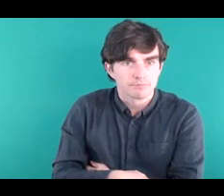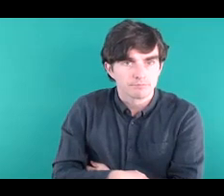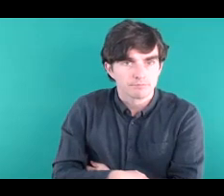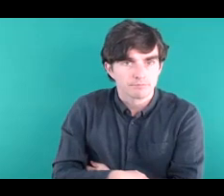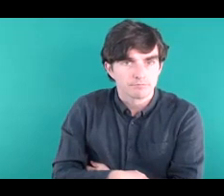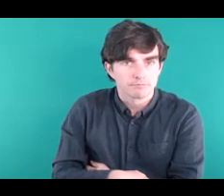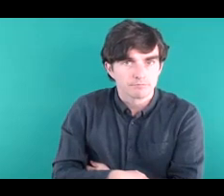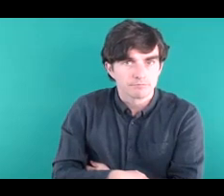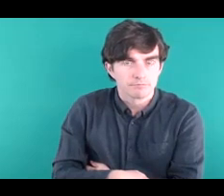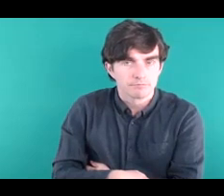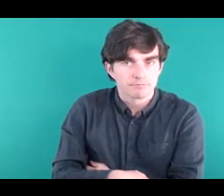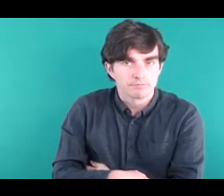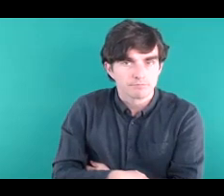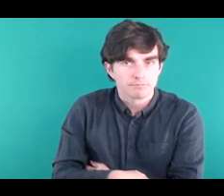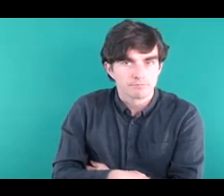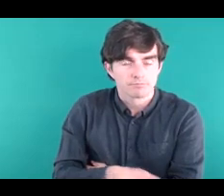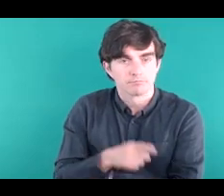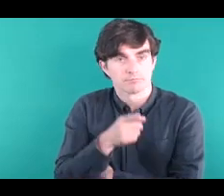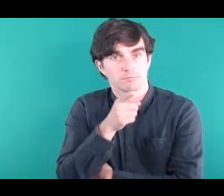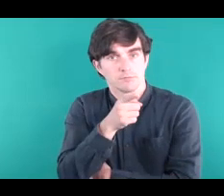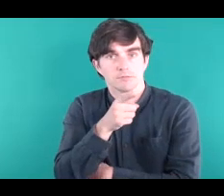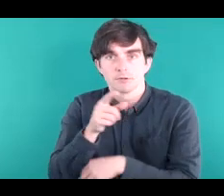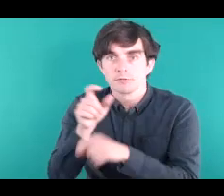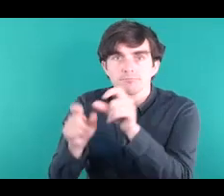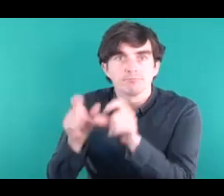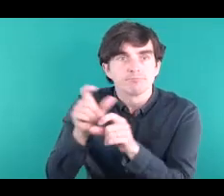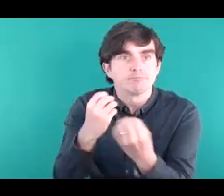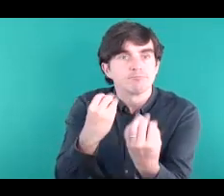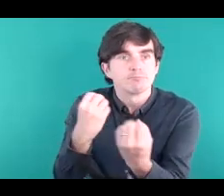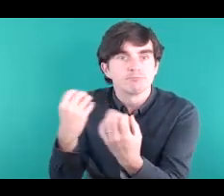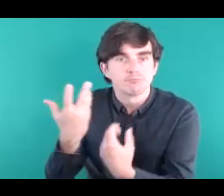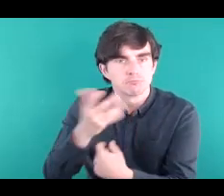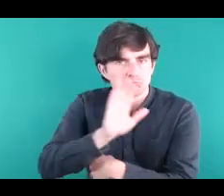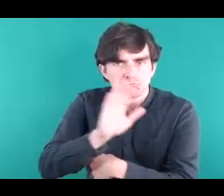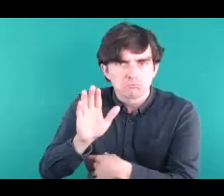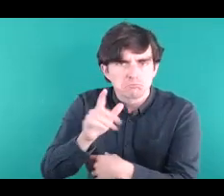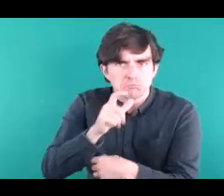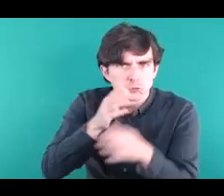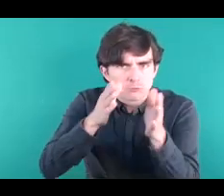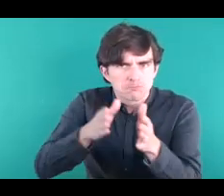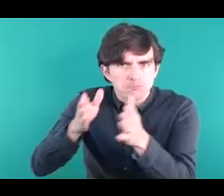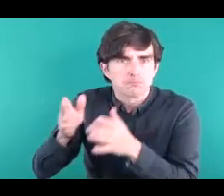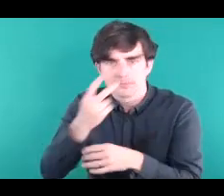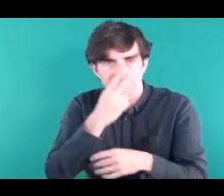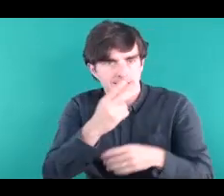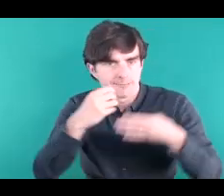are men, around 50. This is actually 54%, and then